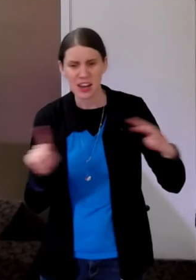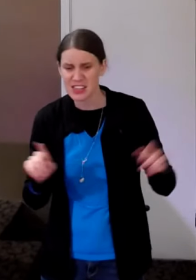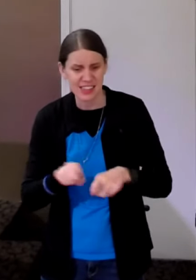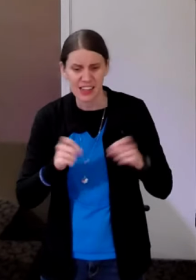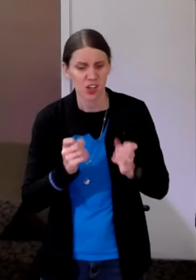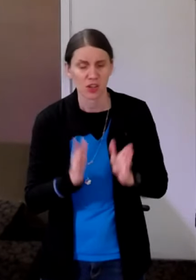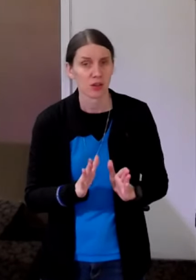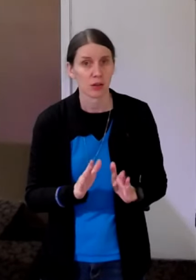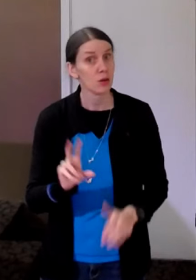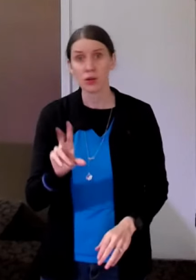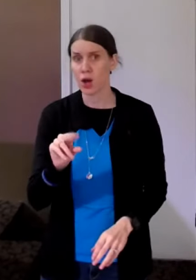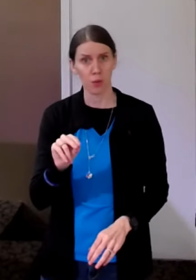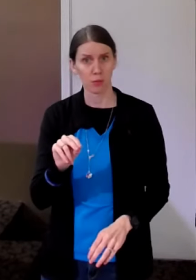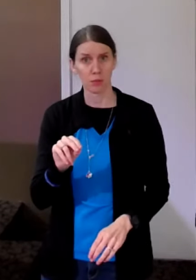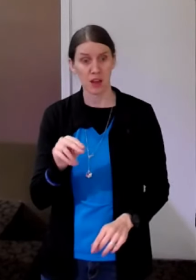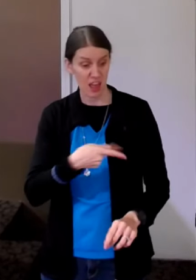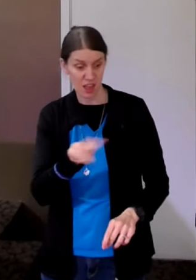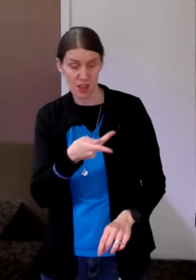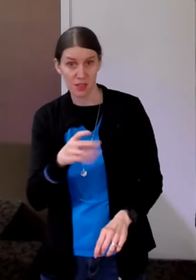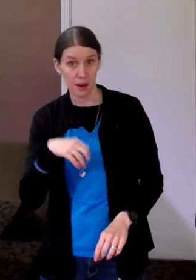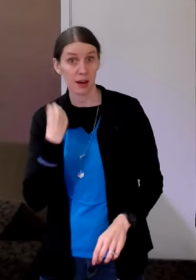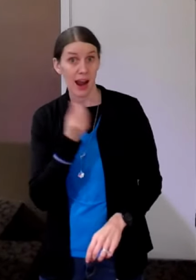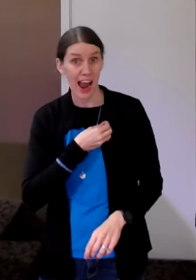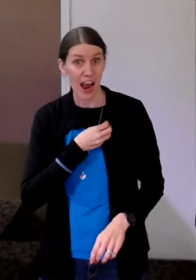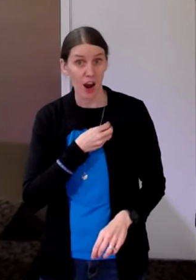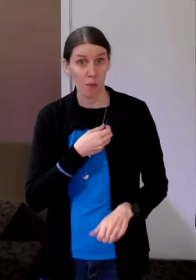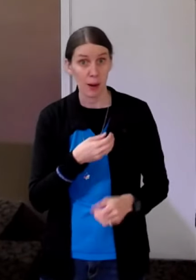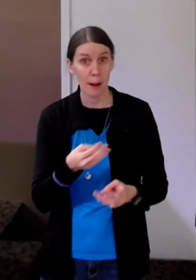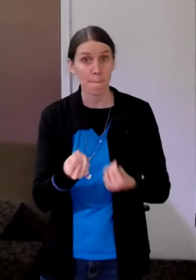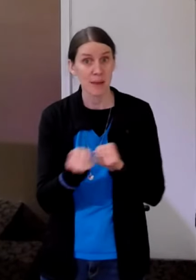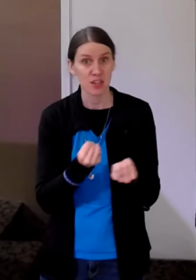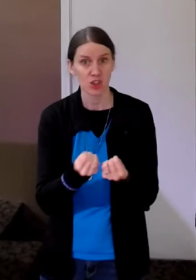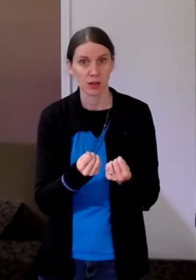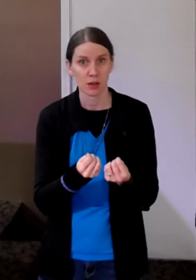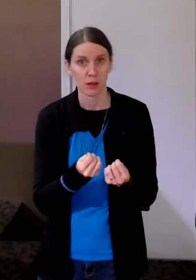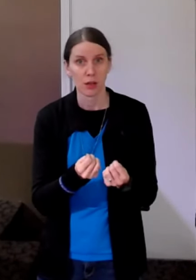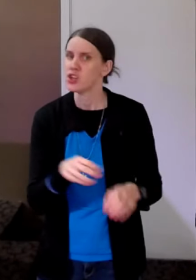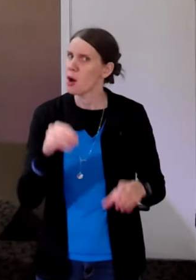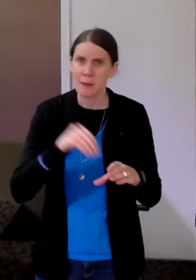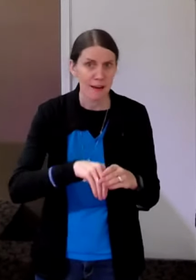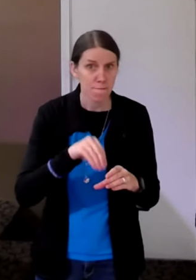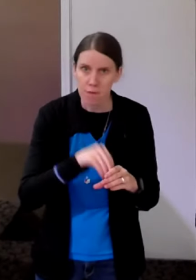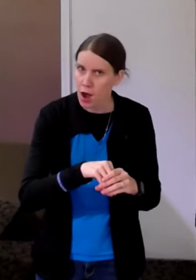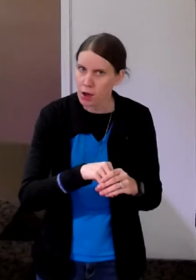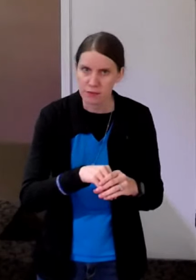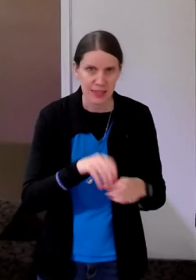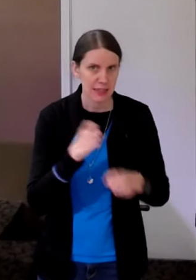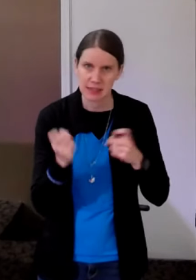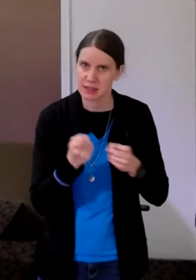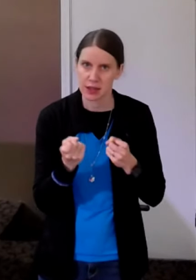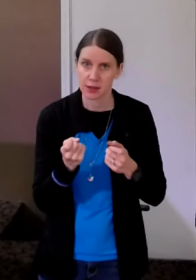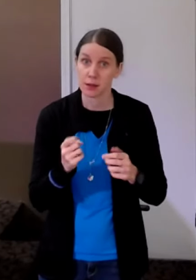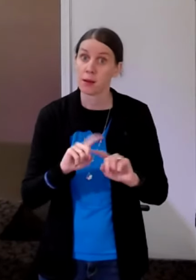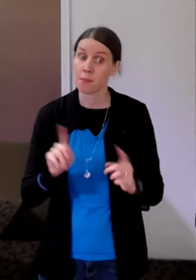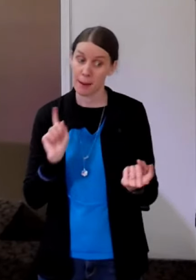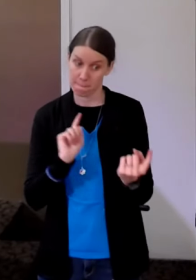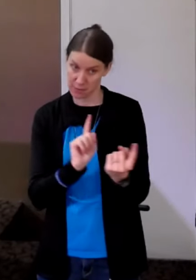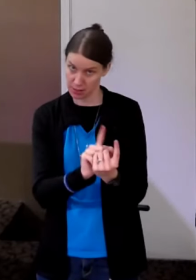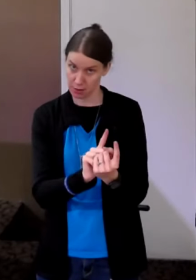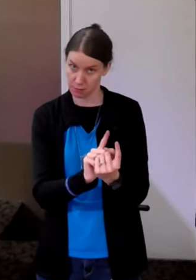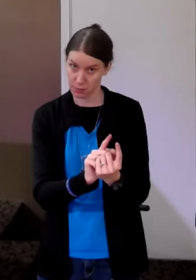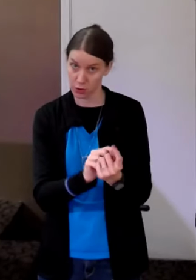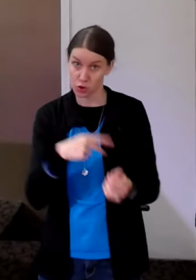mission. Don't participate in their sin, but man, they need Jesus. Just like you and I needed Jesus before we